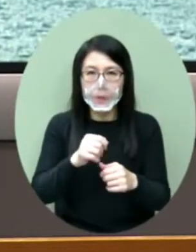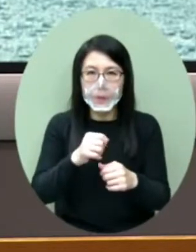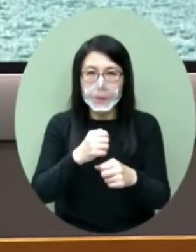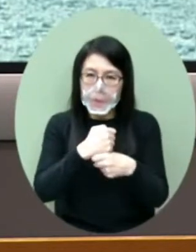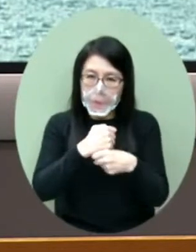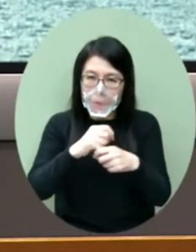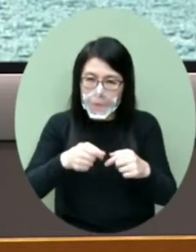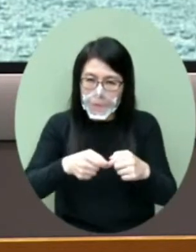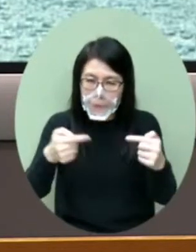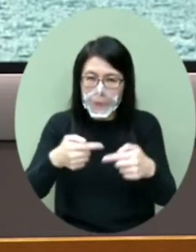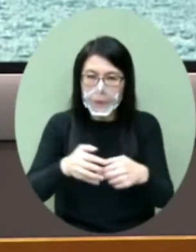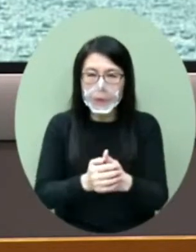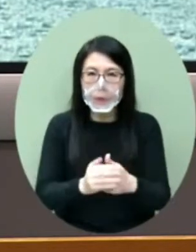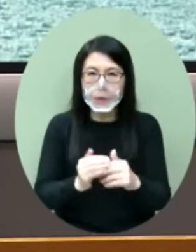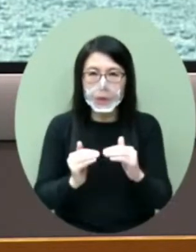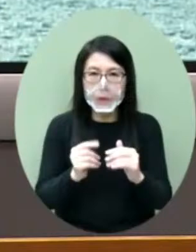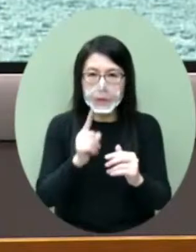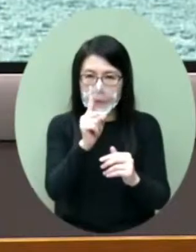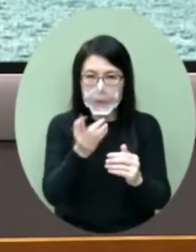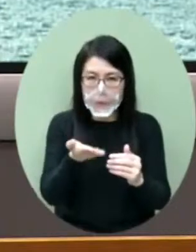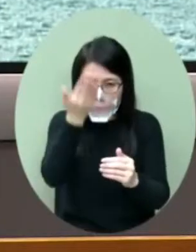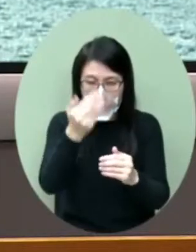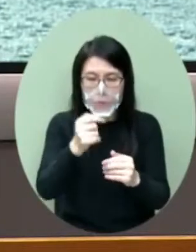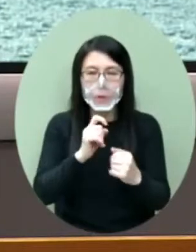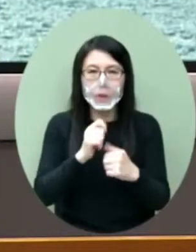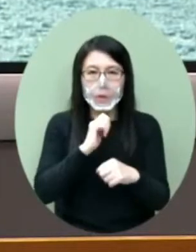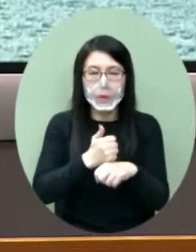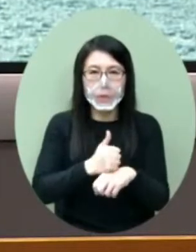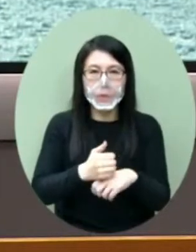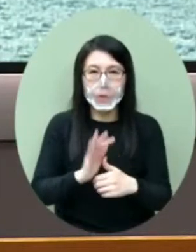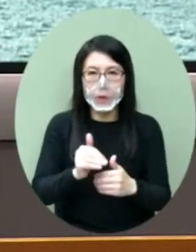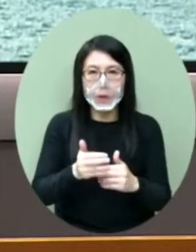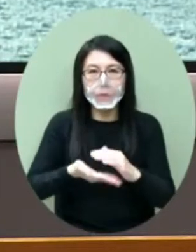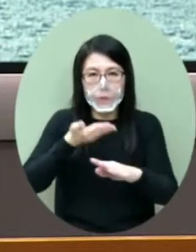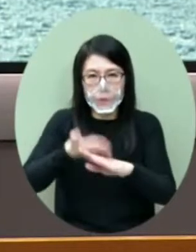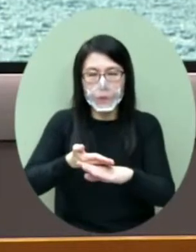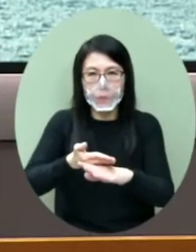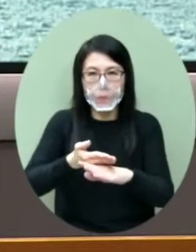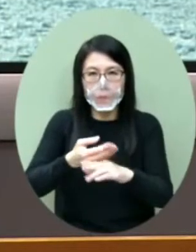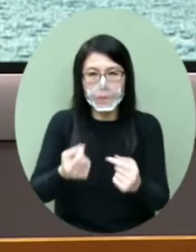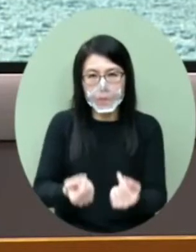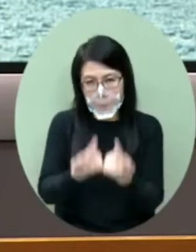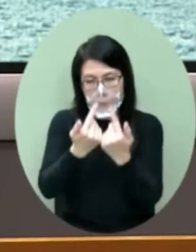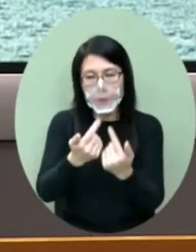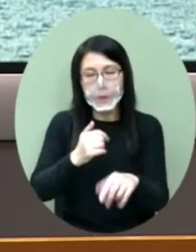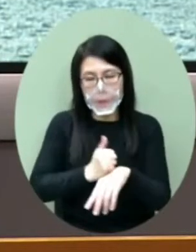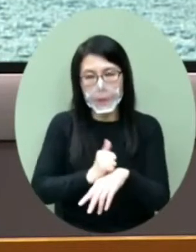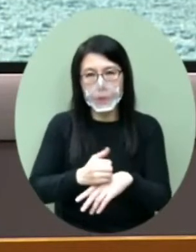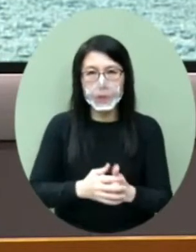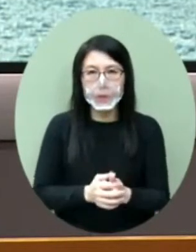is looking into the real-time reproductive number. If it exceeds 1, we